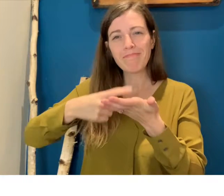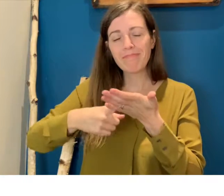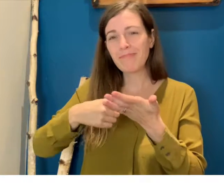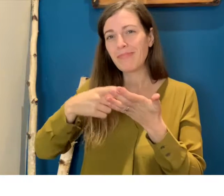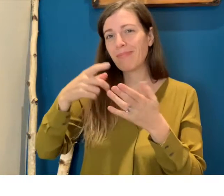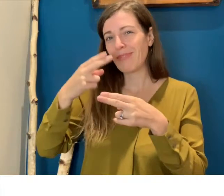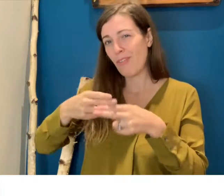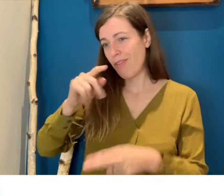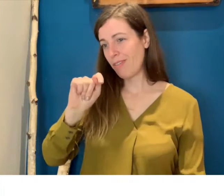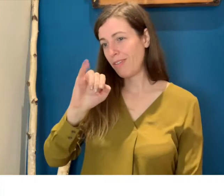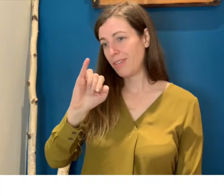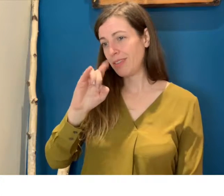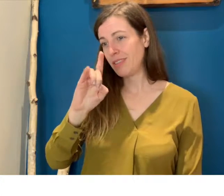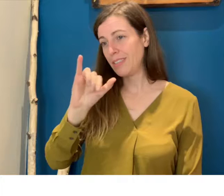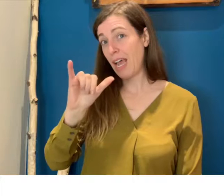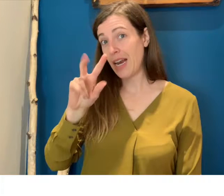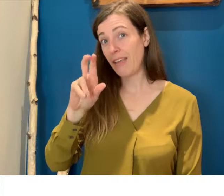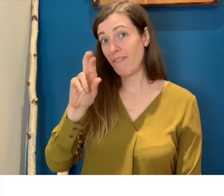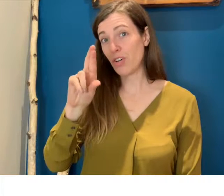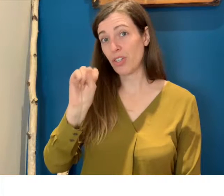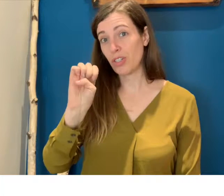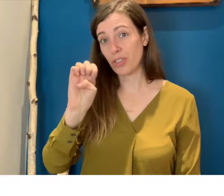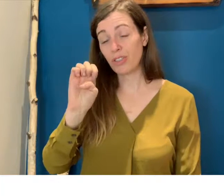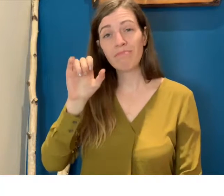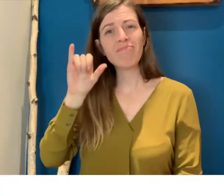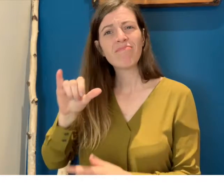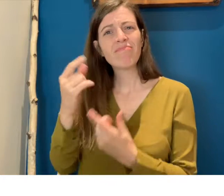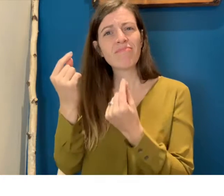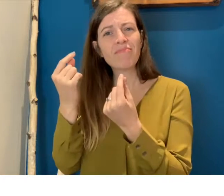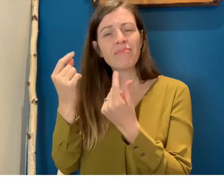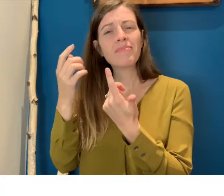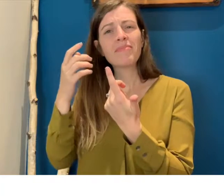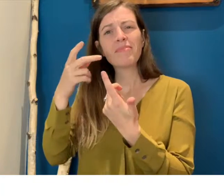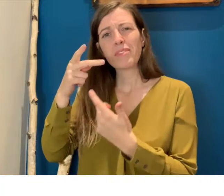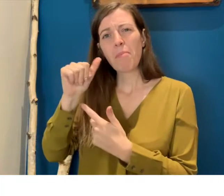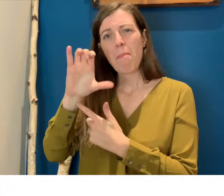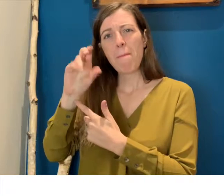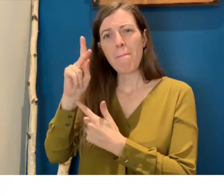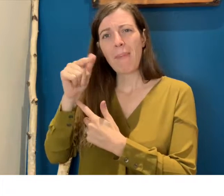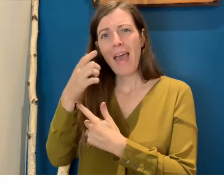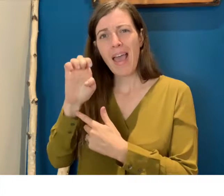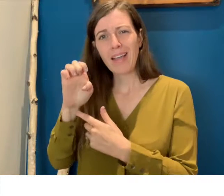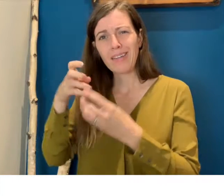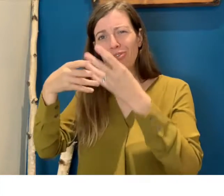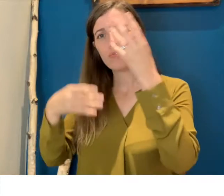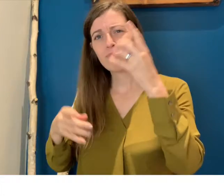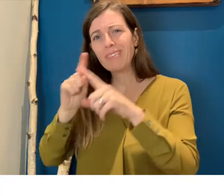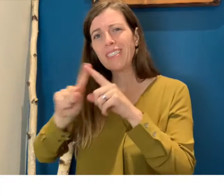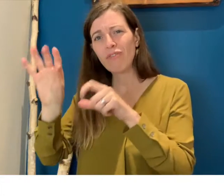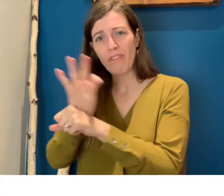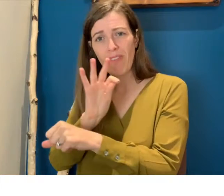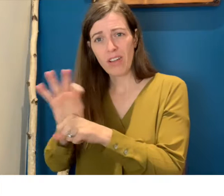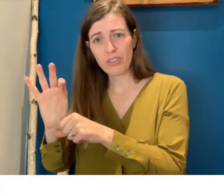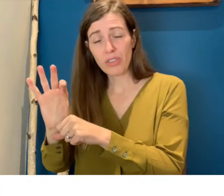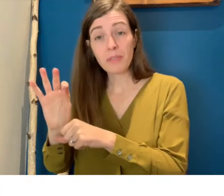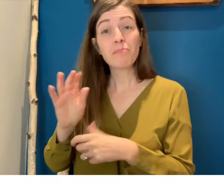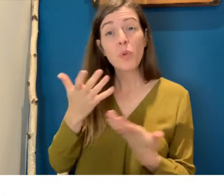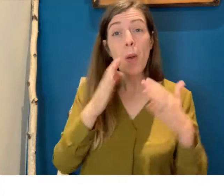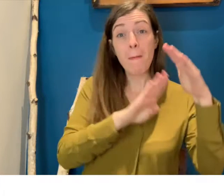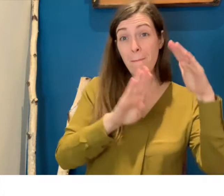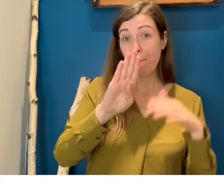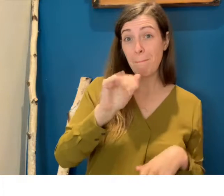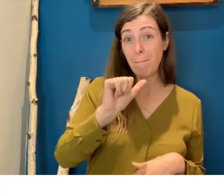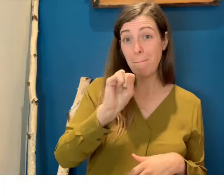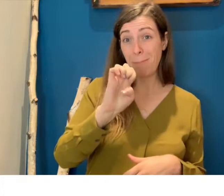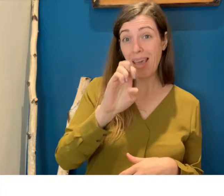Today we're going to talk about how to use tidyverse in R. Tidyverse is a package that